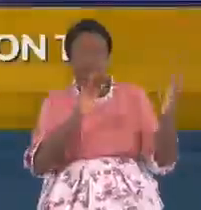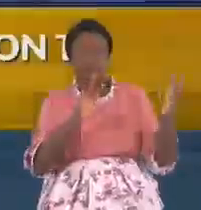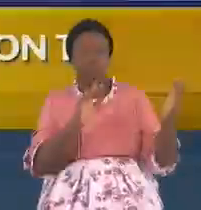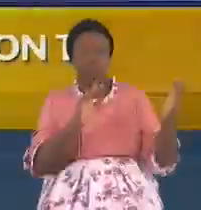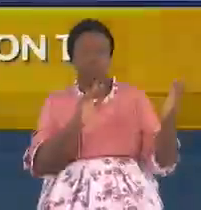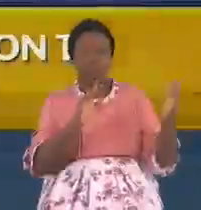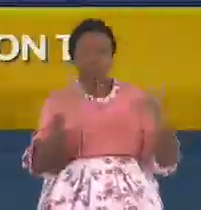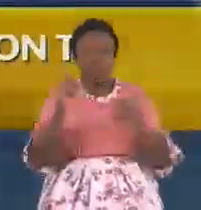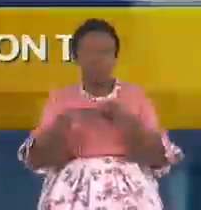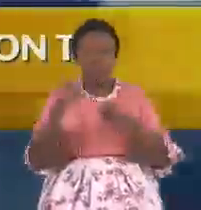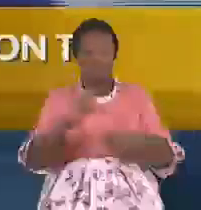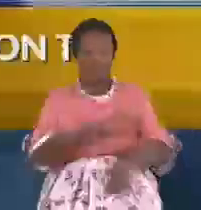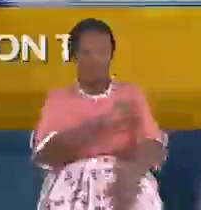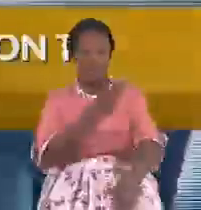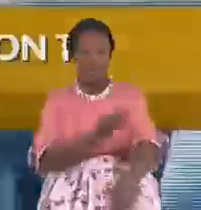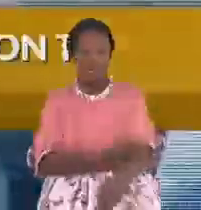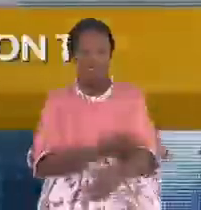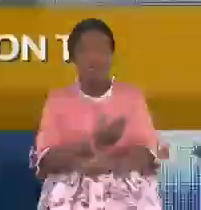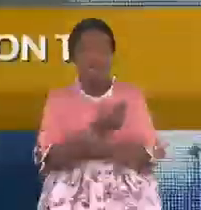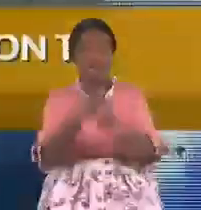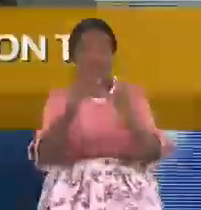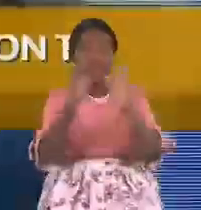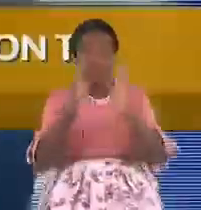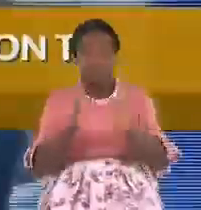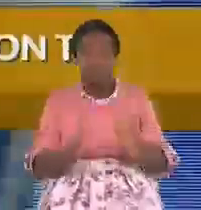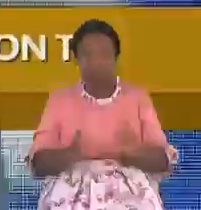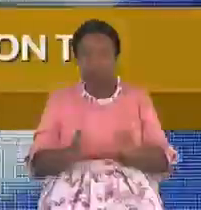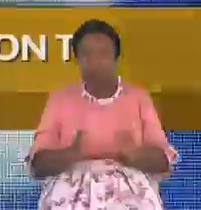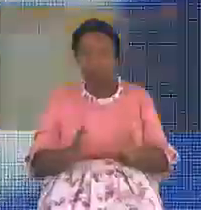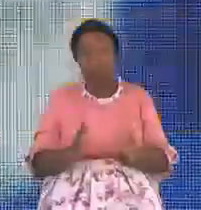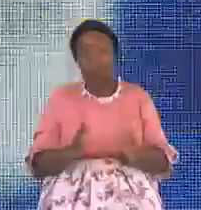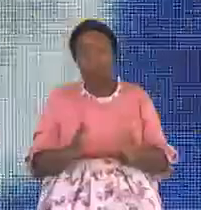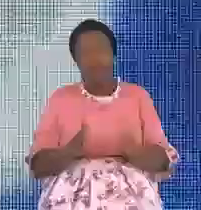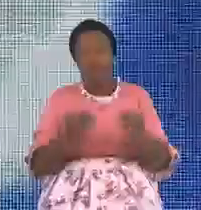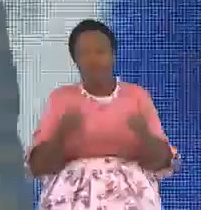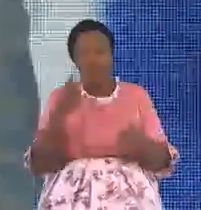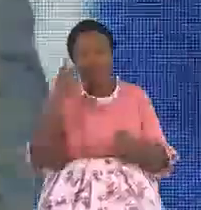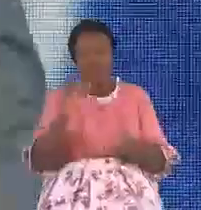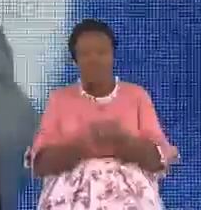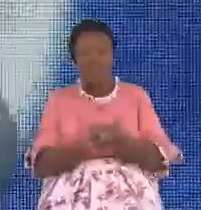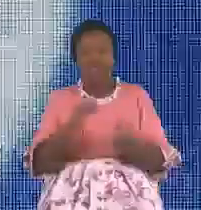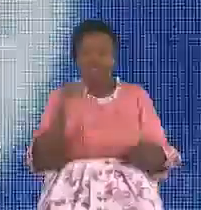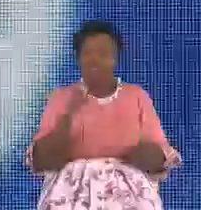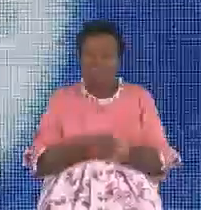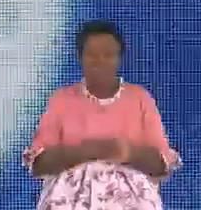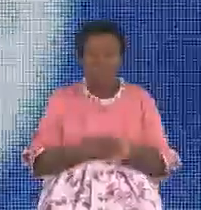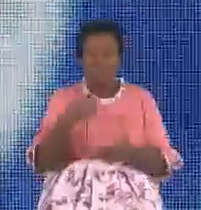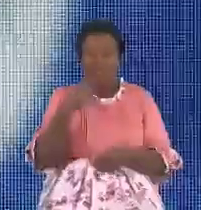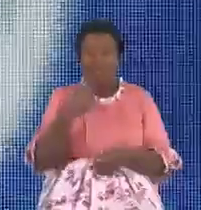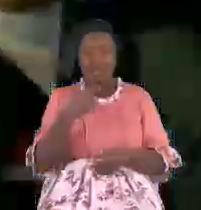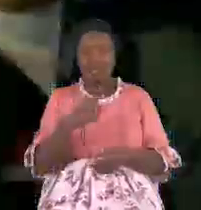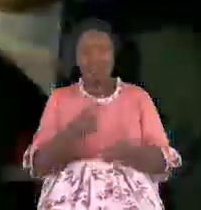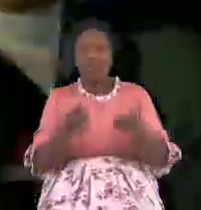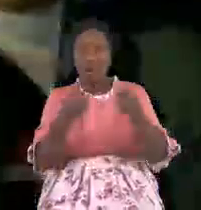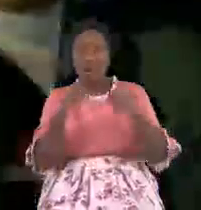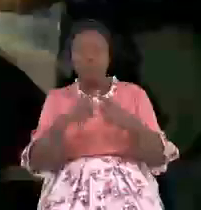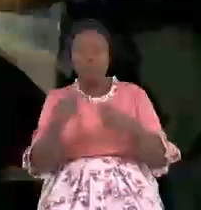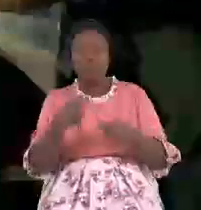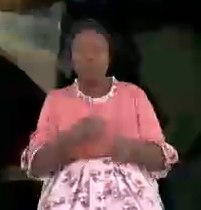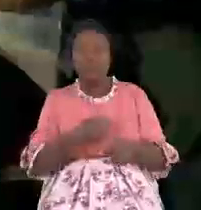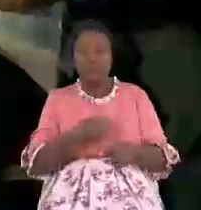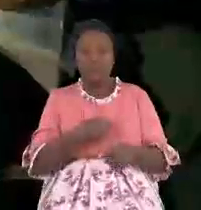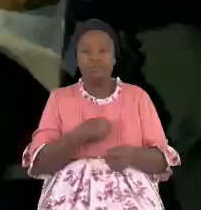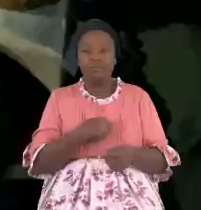mighty liberator look at that again it says come unto me